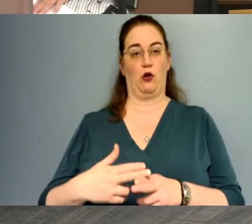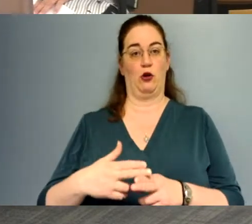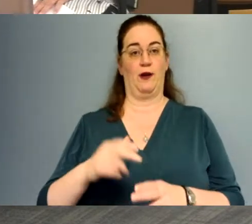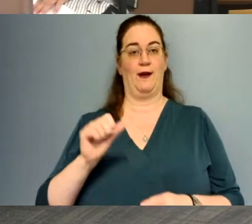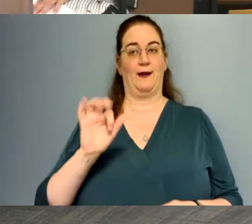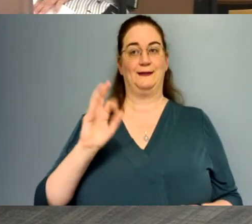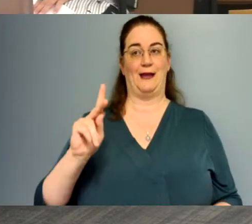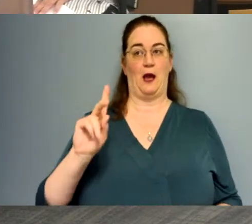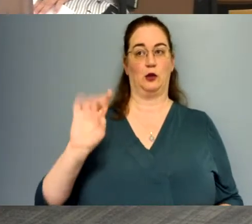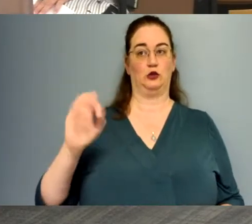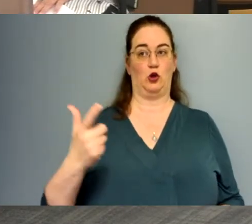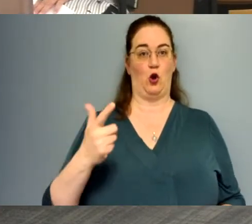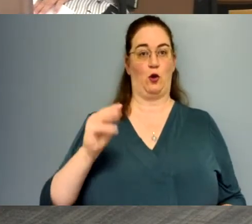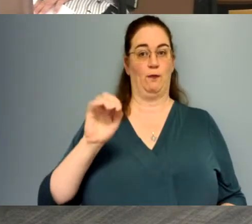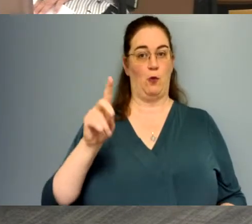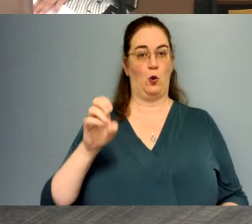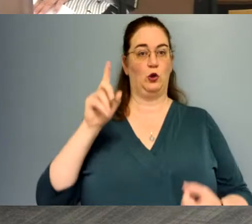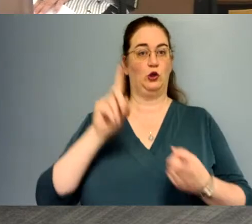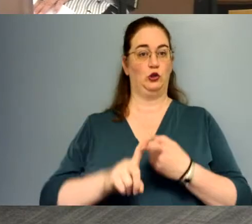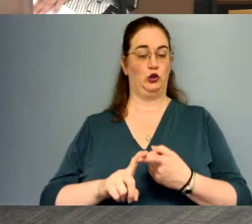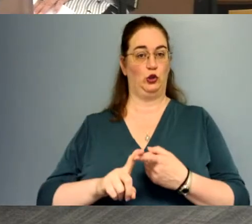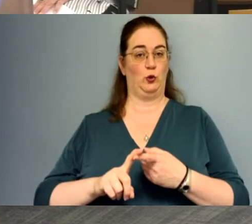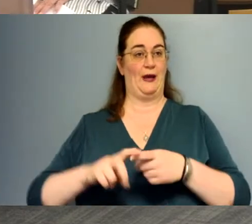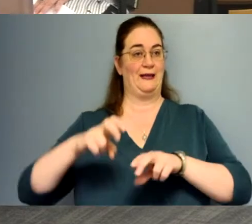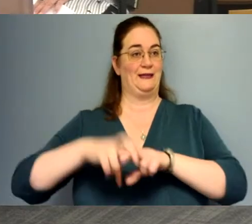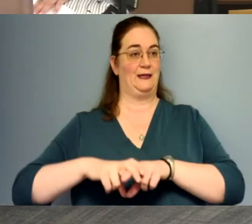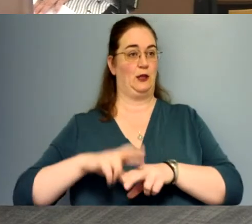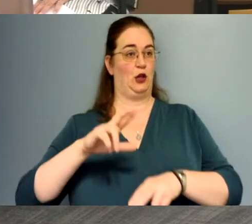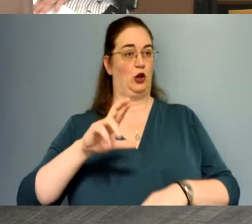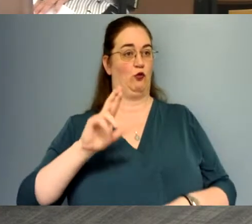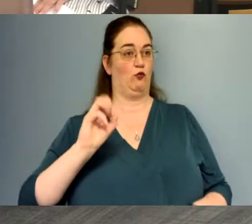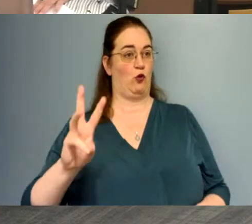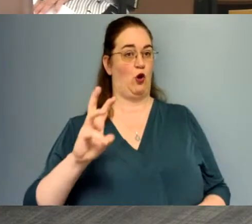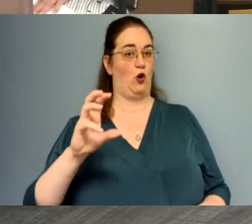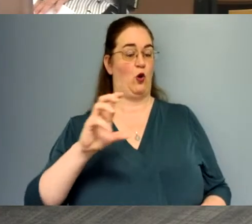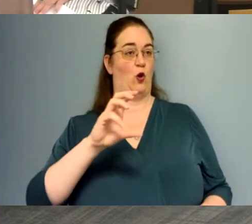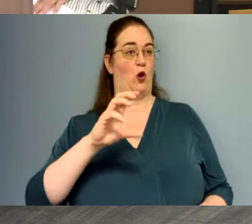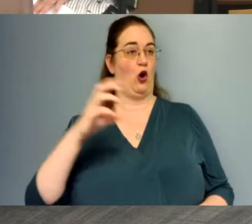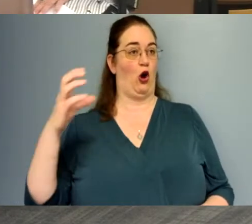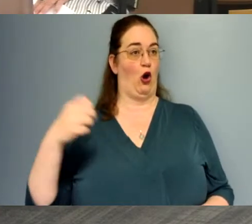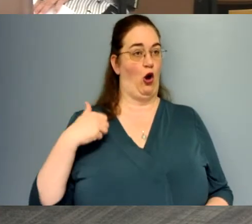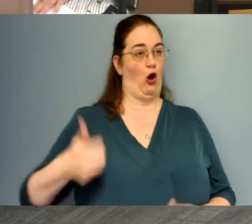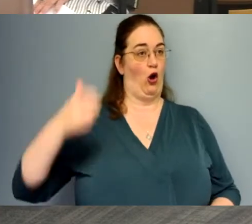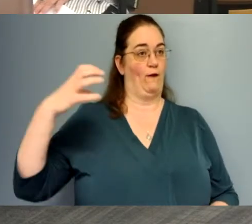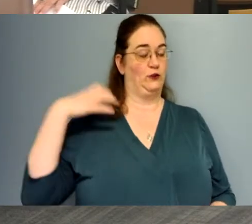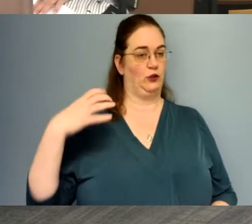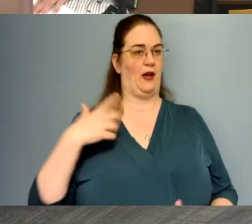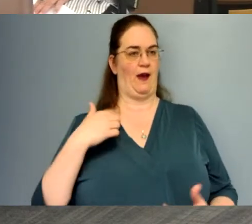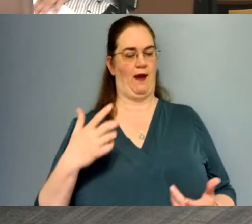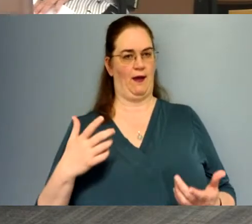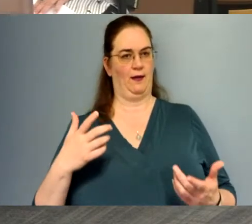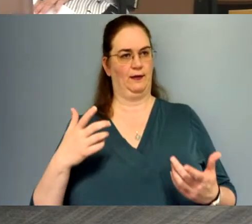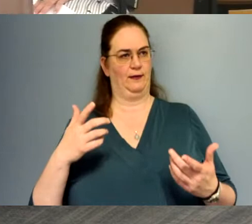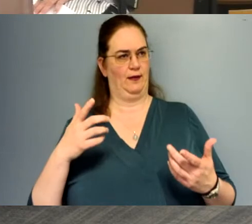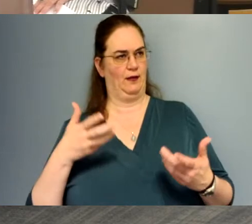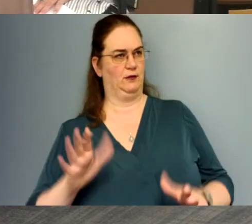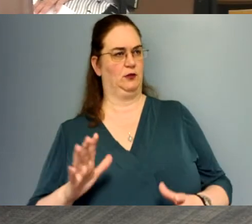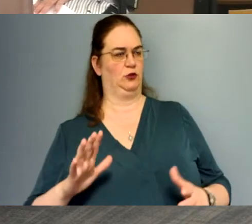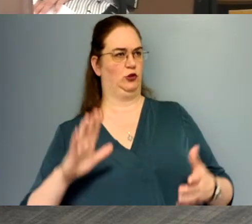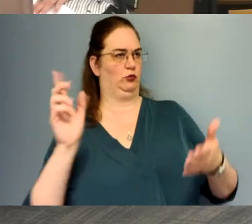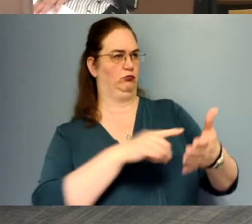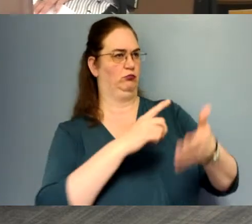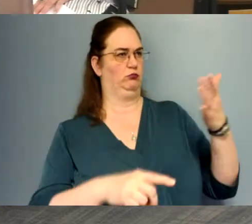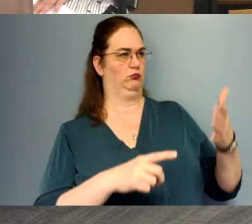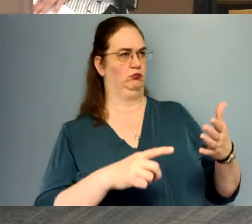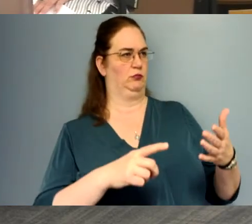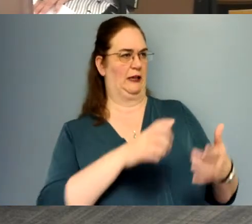dog mode to a sitting row officer about having the audacity to take the commissioners to court. That was